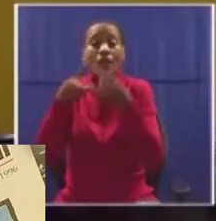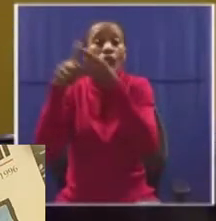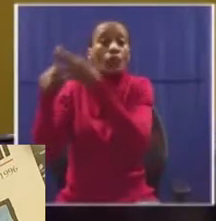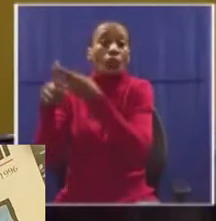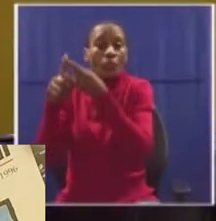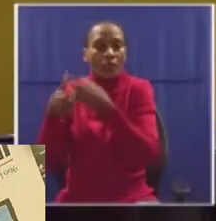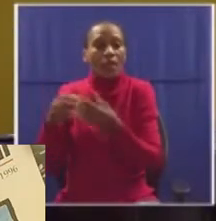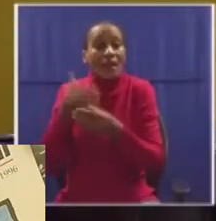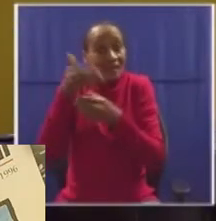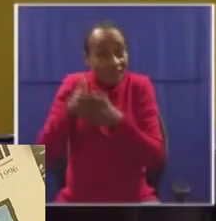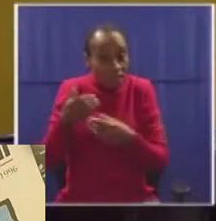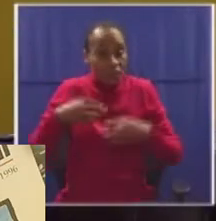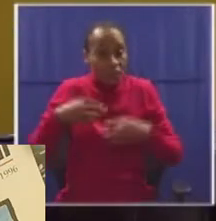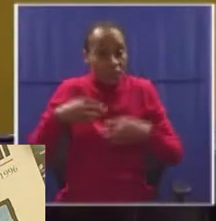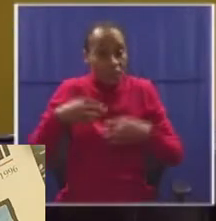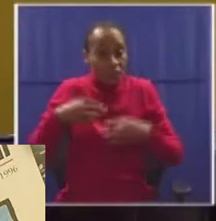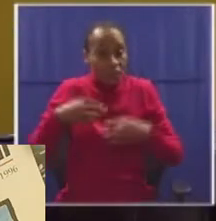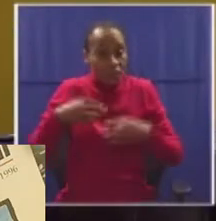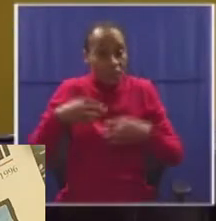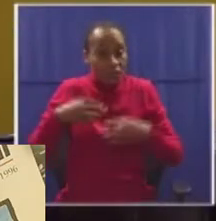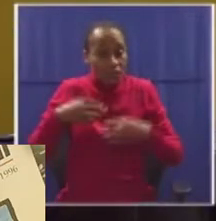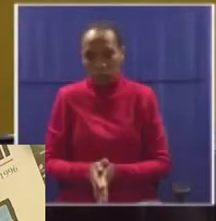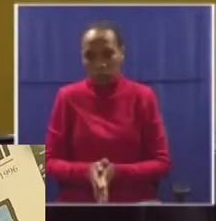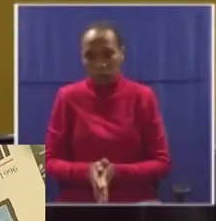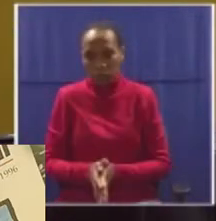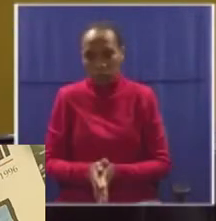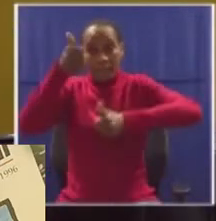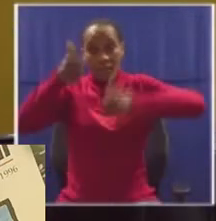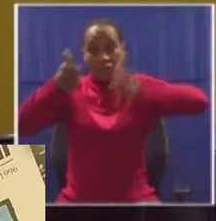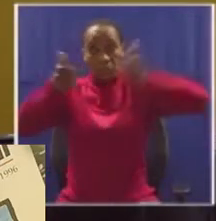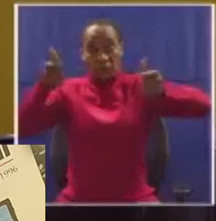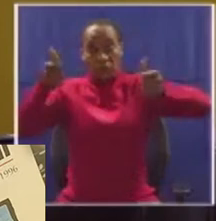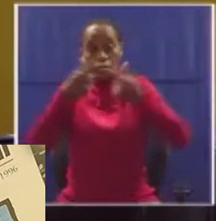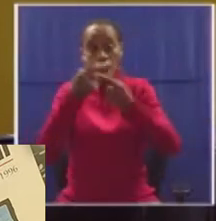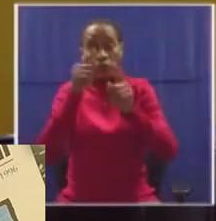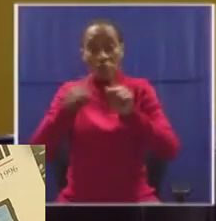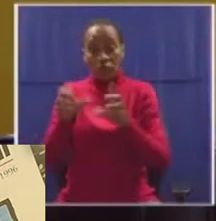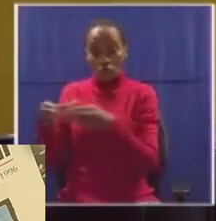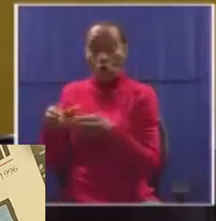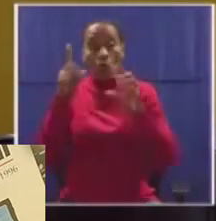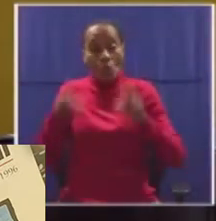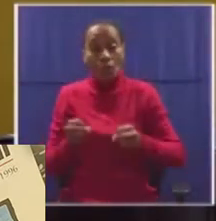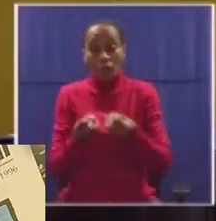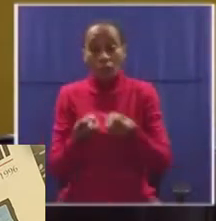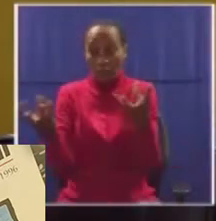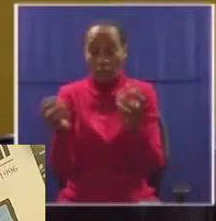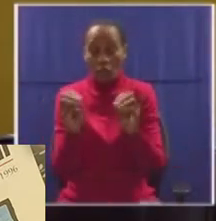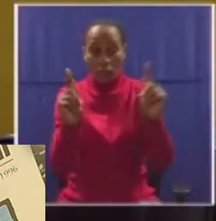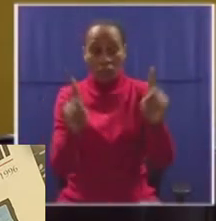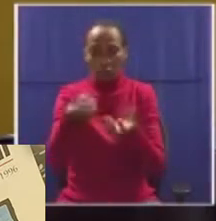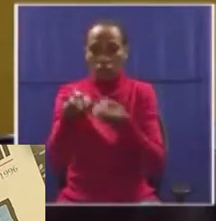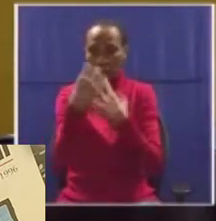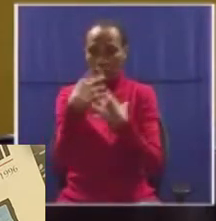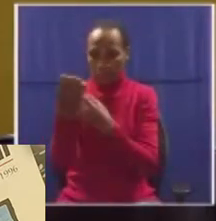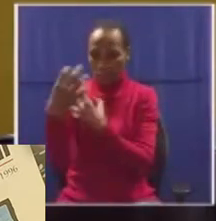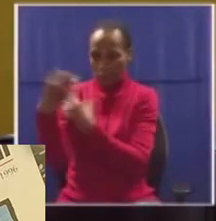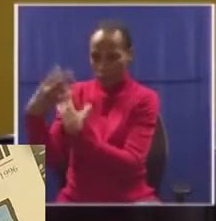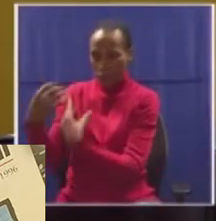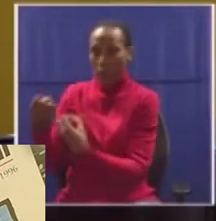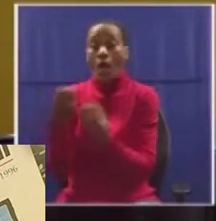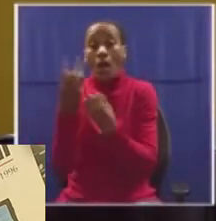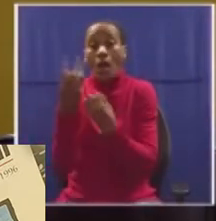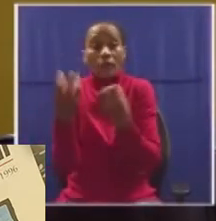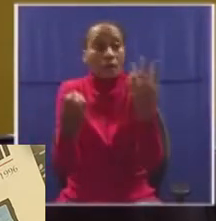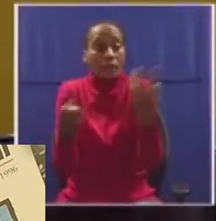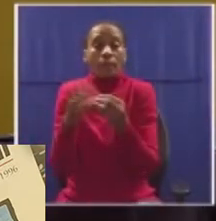decision party whoops will then be given the opportunity to confirm the number of their members present and indicate